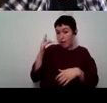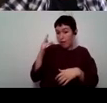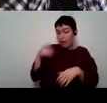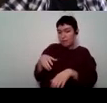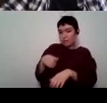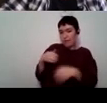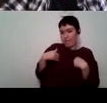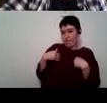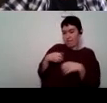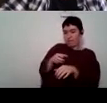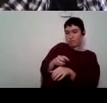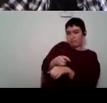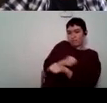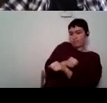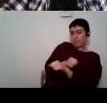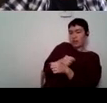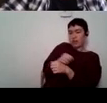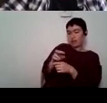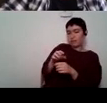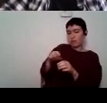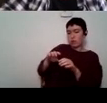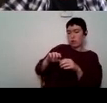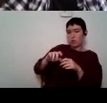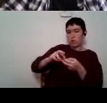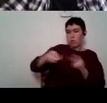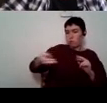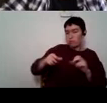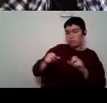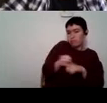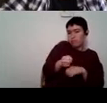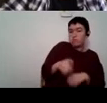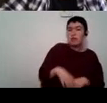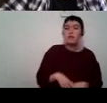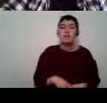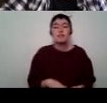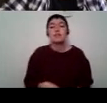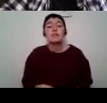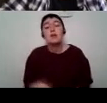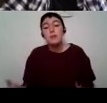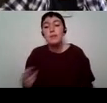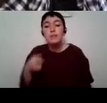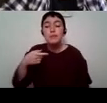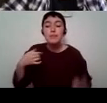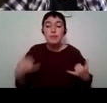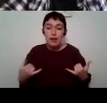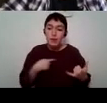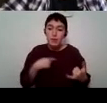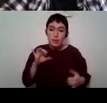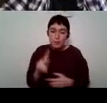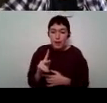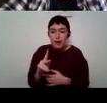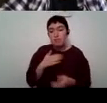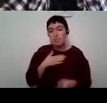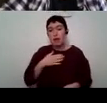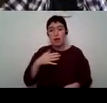a science communicator. But as I am at this moment, I'm back in my old field site, hopefully to open a primate field school in due